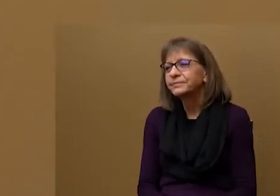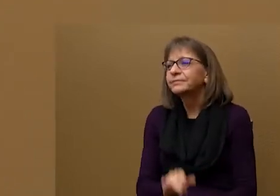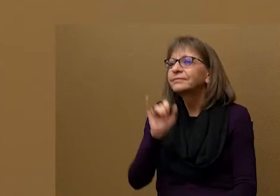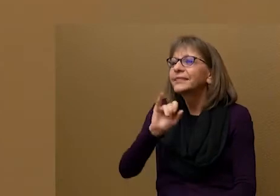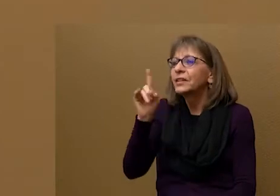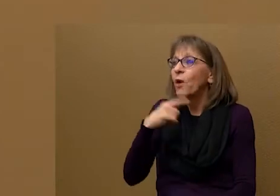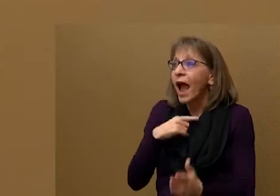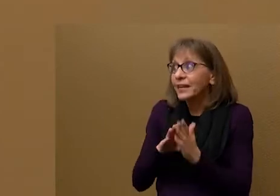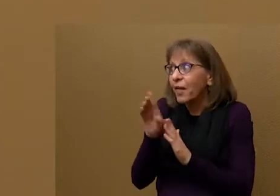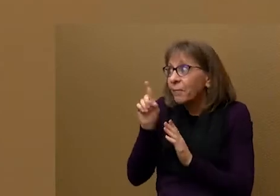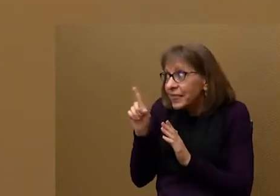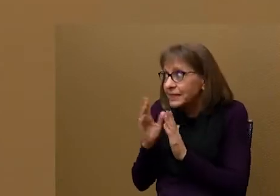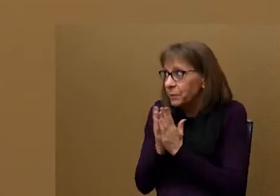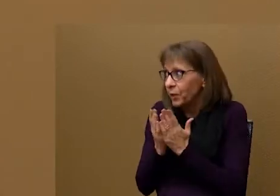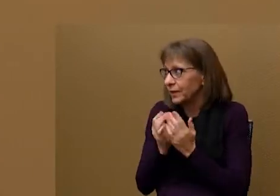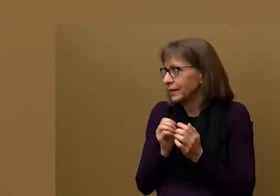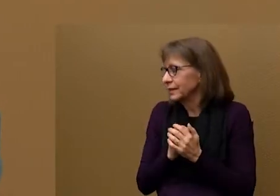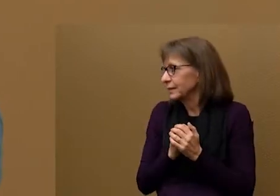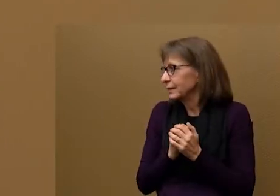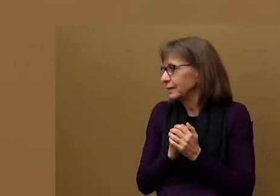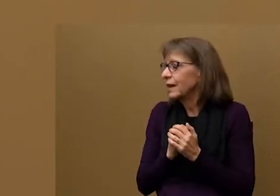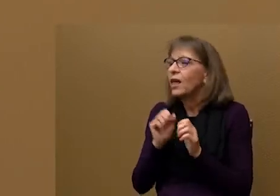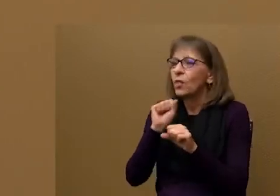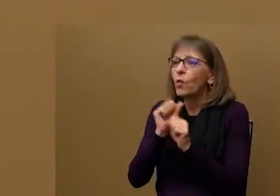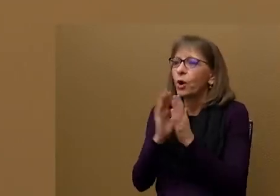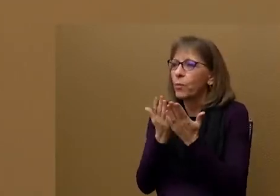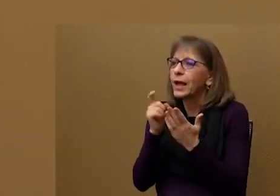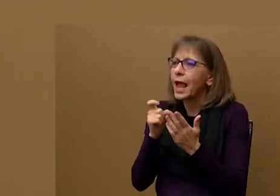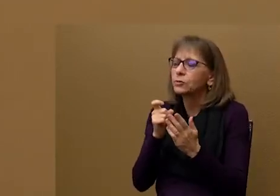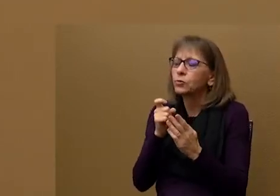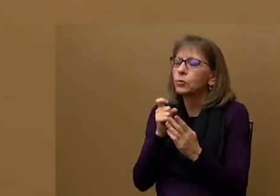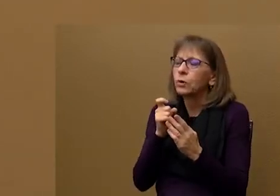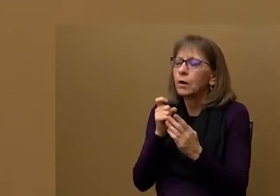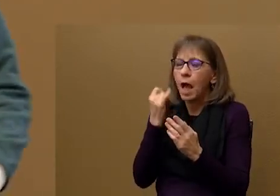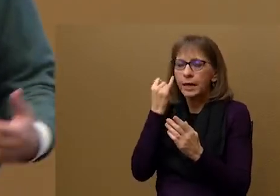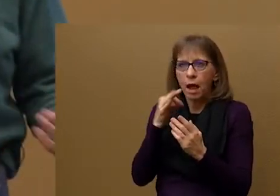That's ultimately where I came to developing this book, because I found that we had to